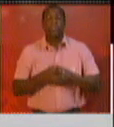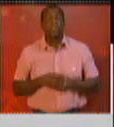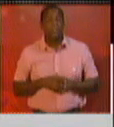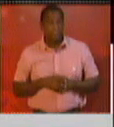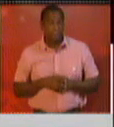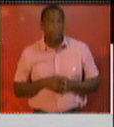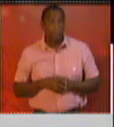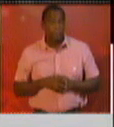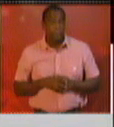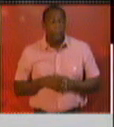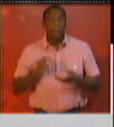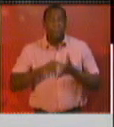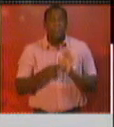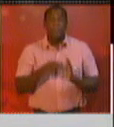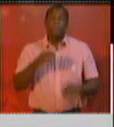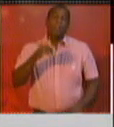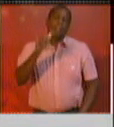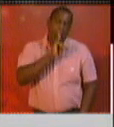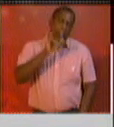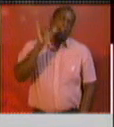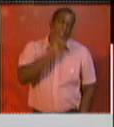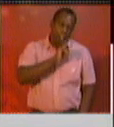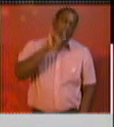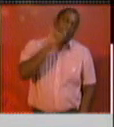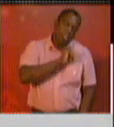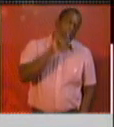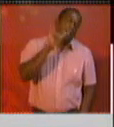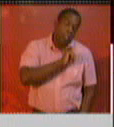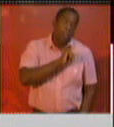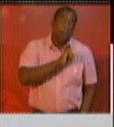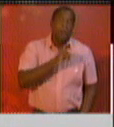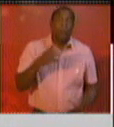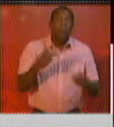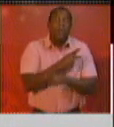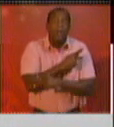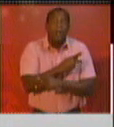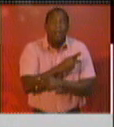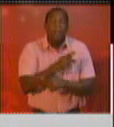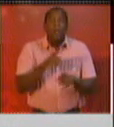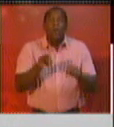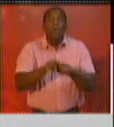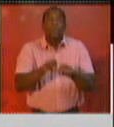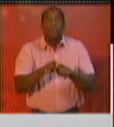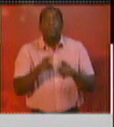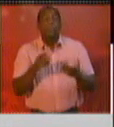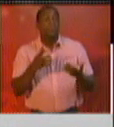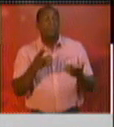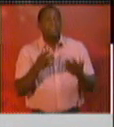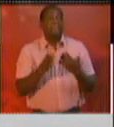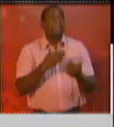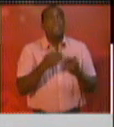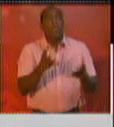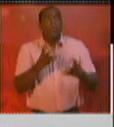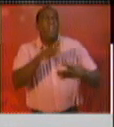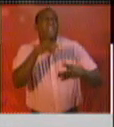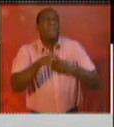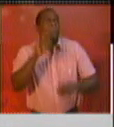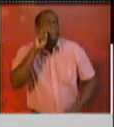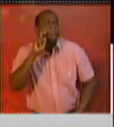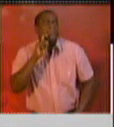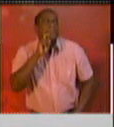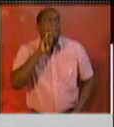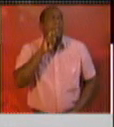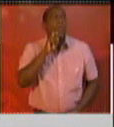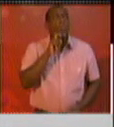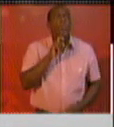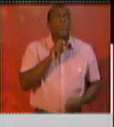further suggests that alcohol increases sexual risk-taking, and it also is linked to aggressive